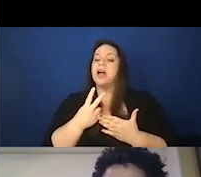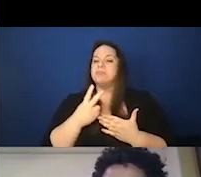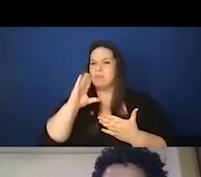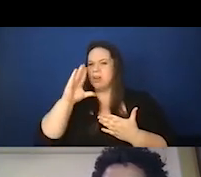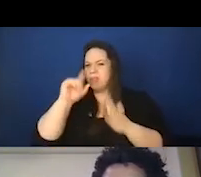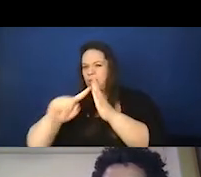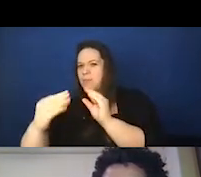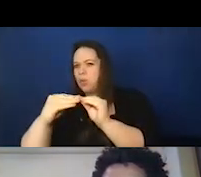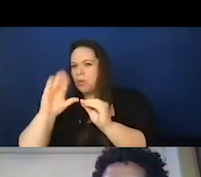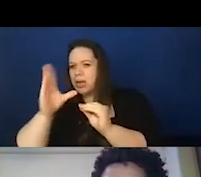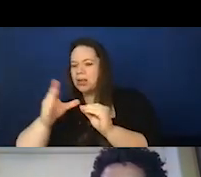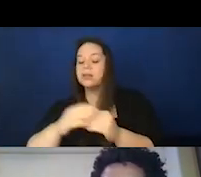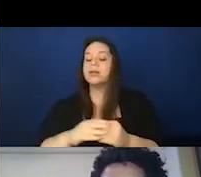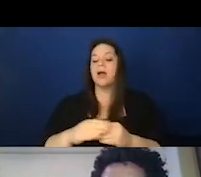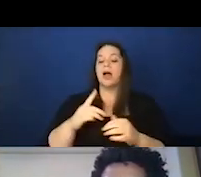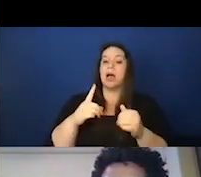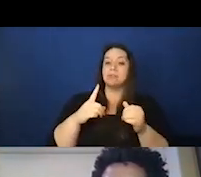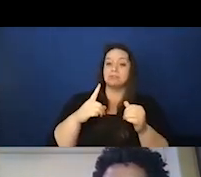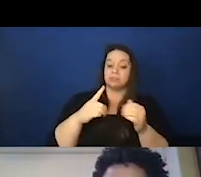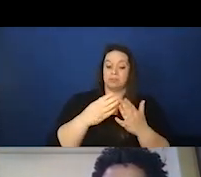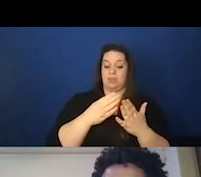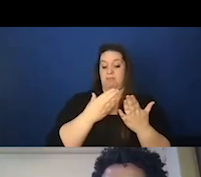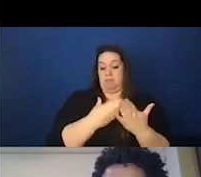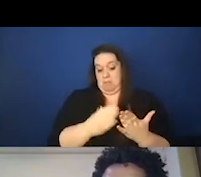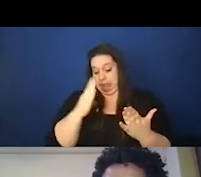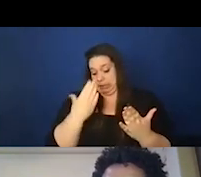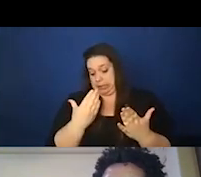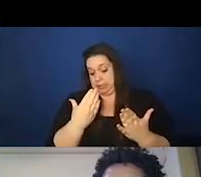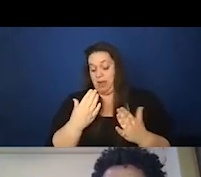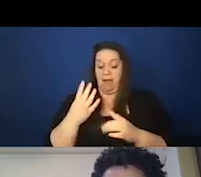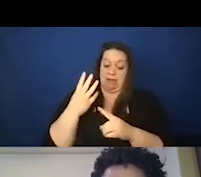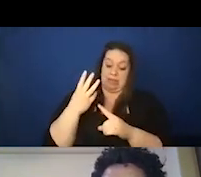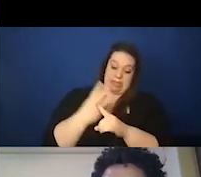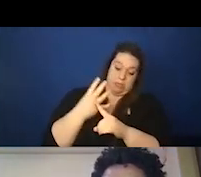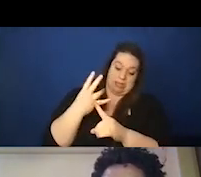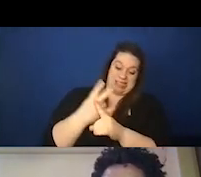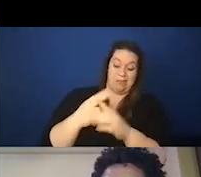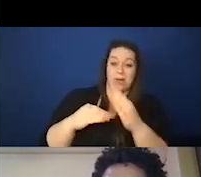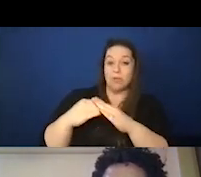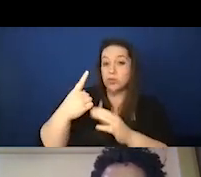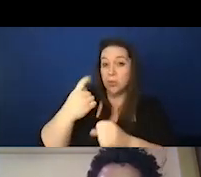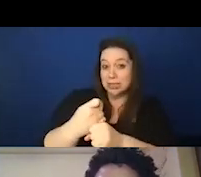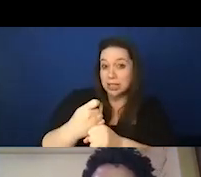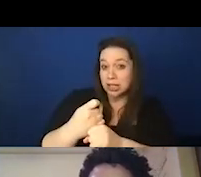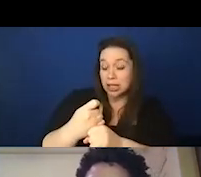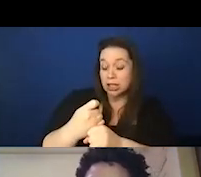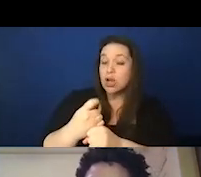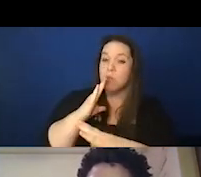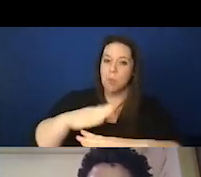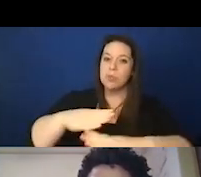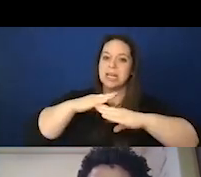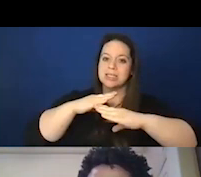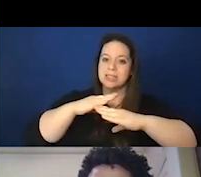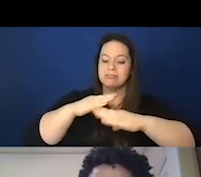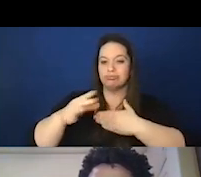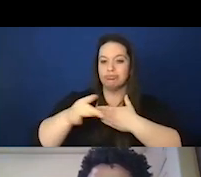least 6 to 7 months, maybe a year, you're going to be protected. There's even some indications that